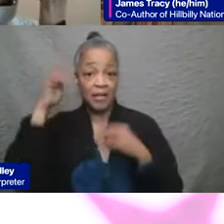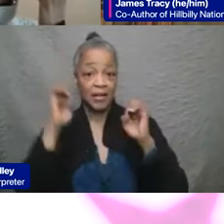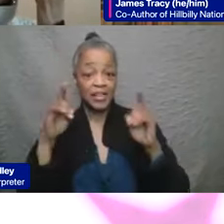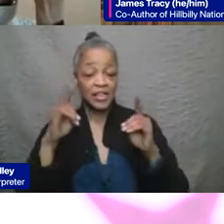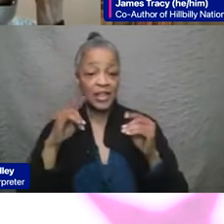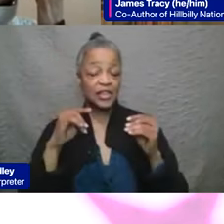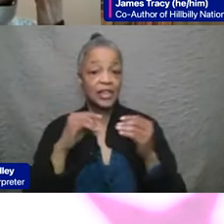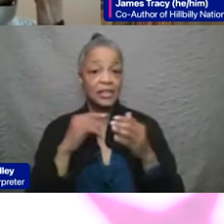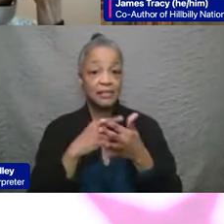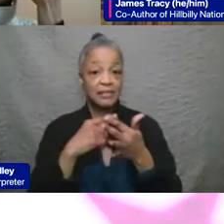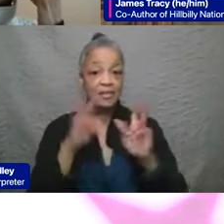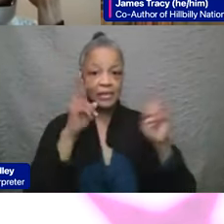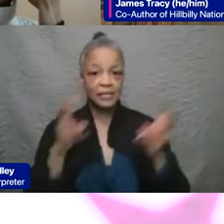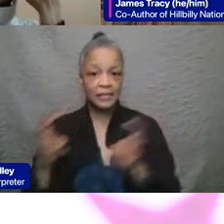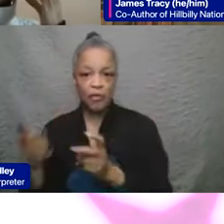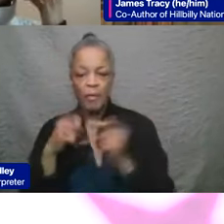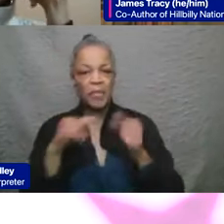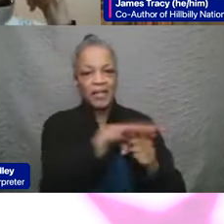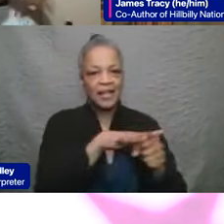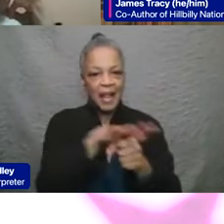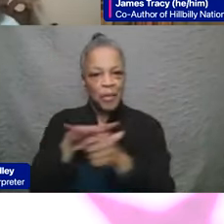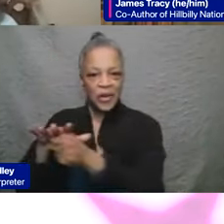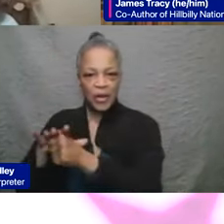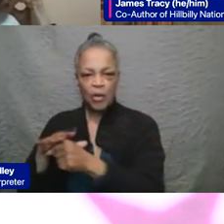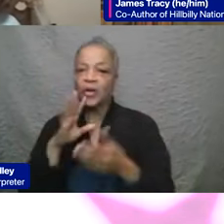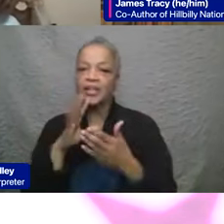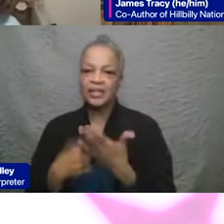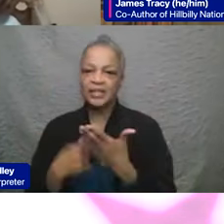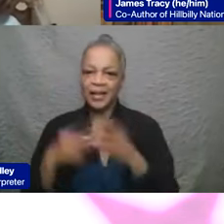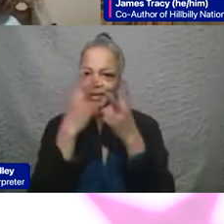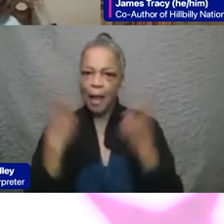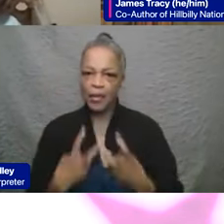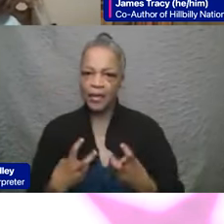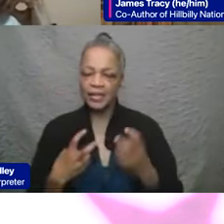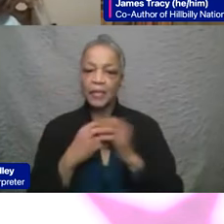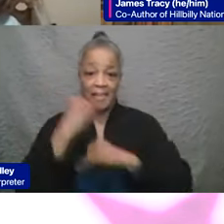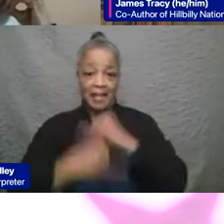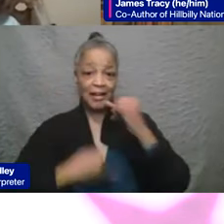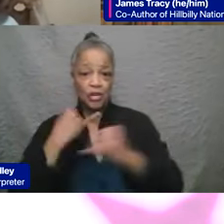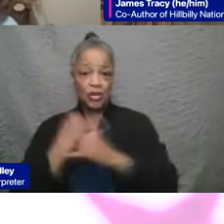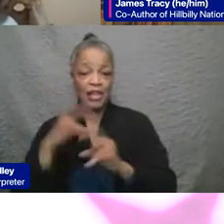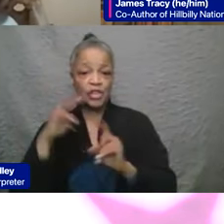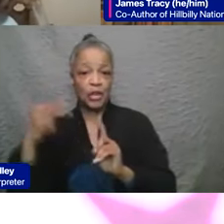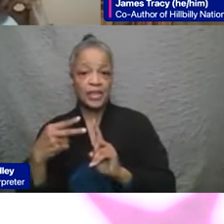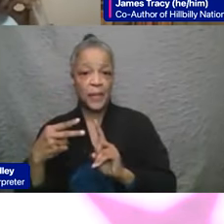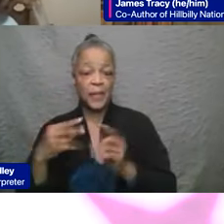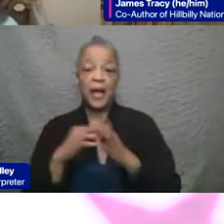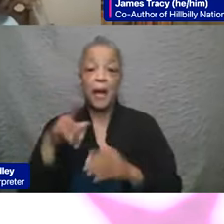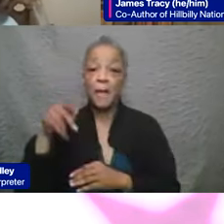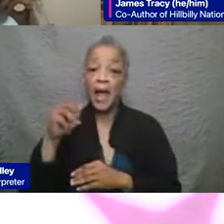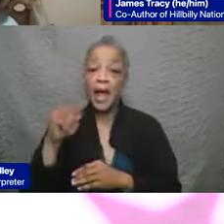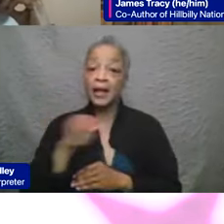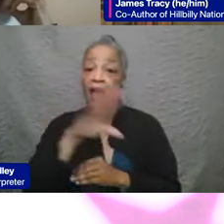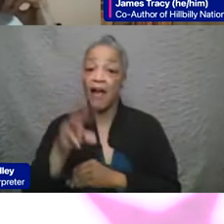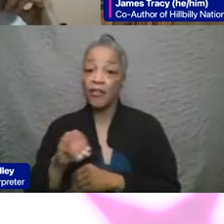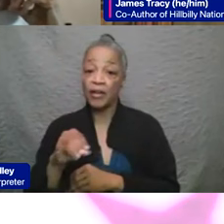series with people in the neighborhood where we talk about capitalism and internationalism Pan-Africanism, so that people can understand